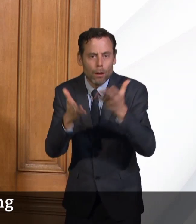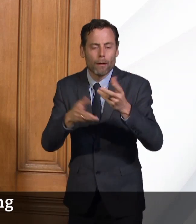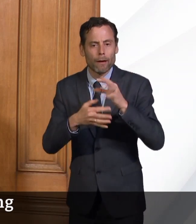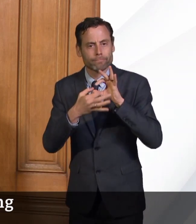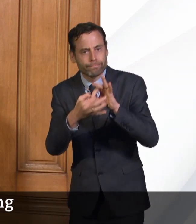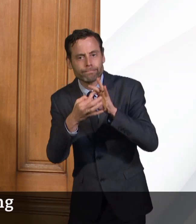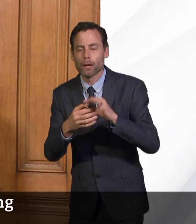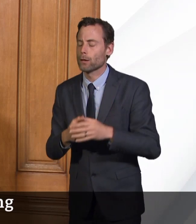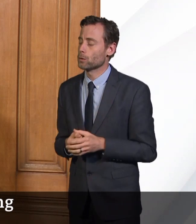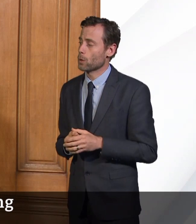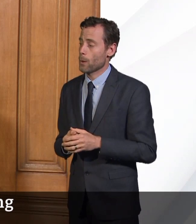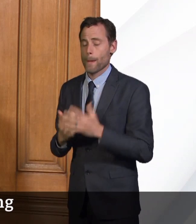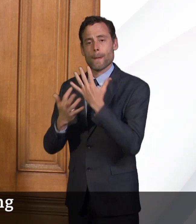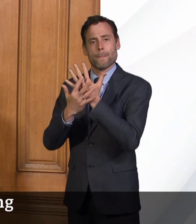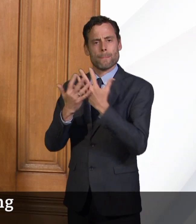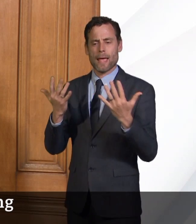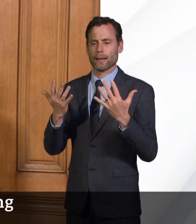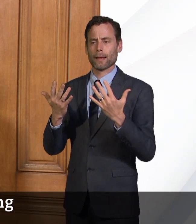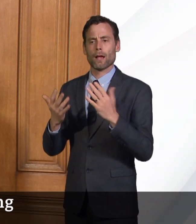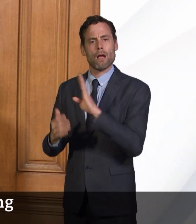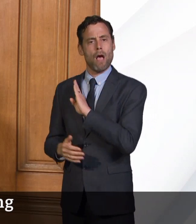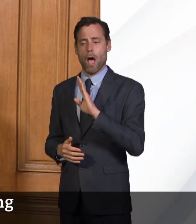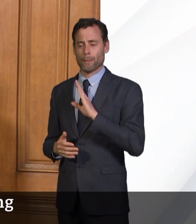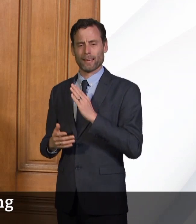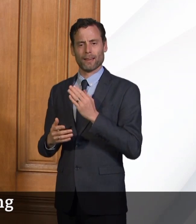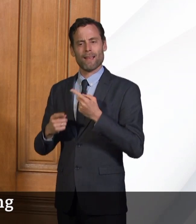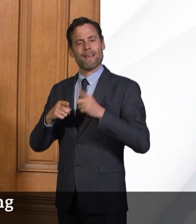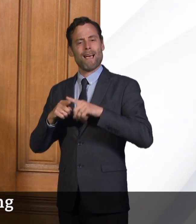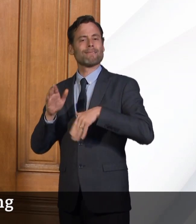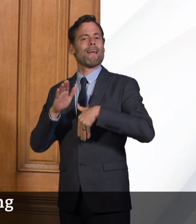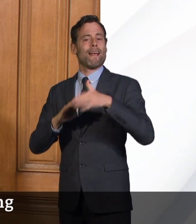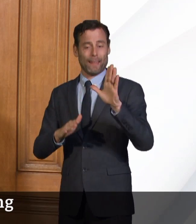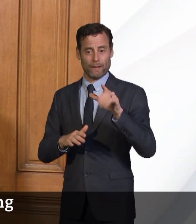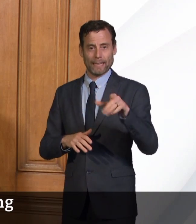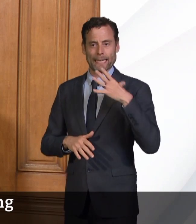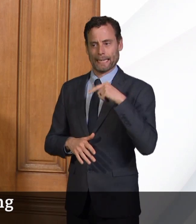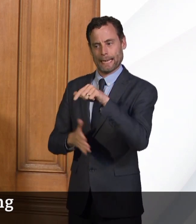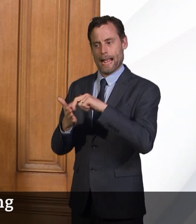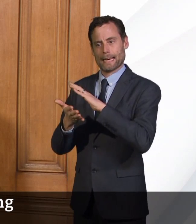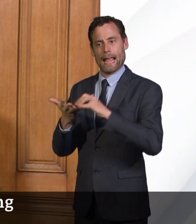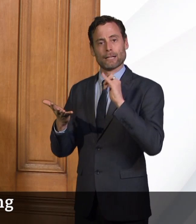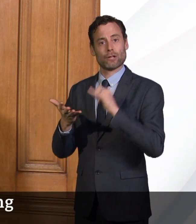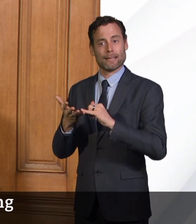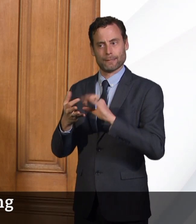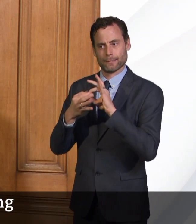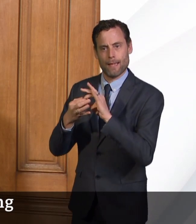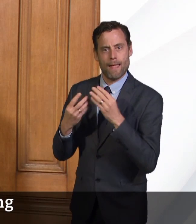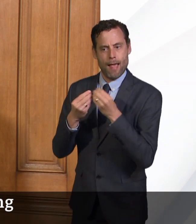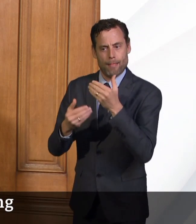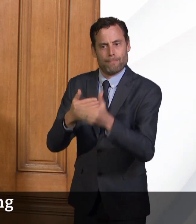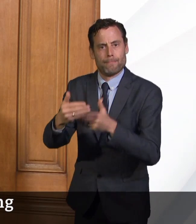number of veterans have been referred for help year on year, latest data indicates a drop in the number of people reaching out to specialist services in